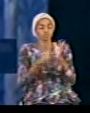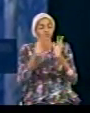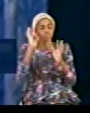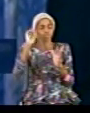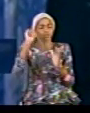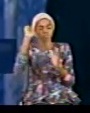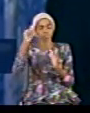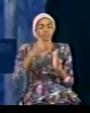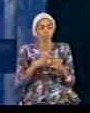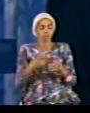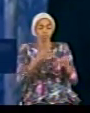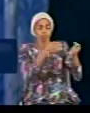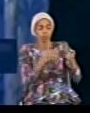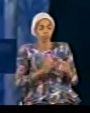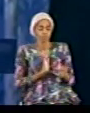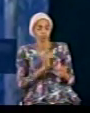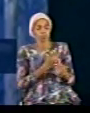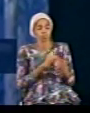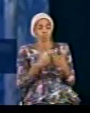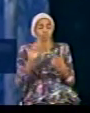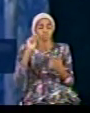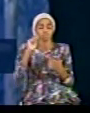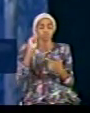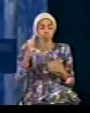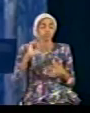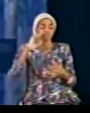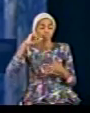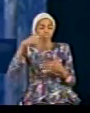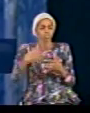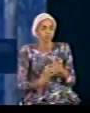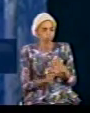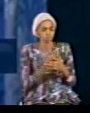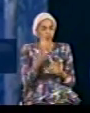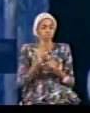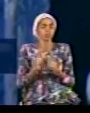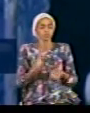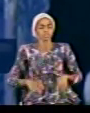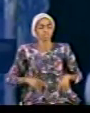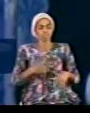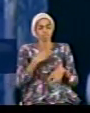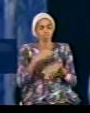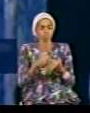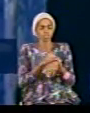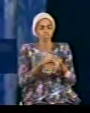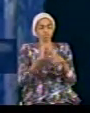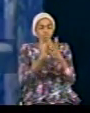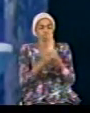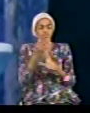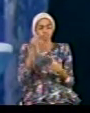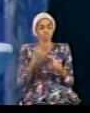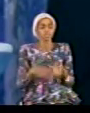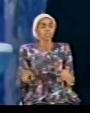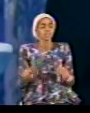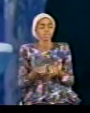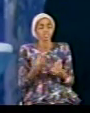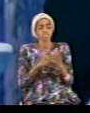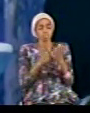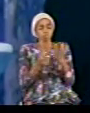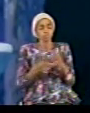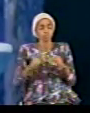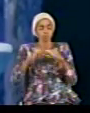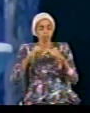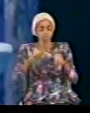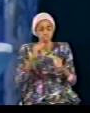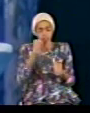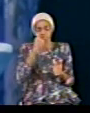Lord, and renew people's life and ministries in the name of Jesus. And as the program continues tomorrow, lead your